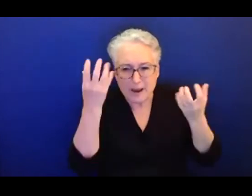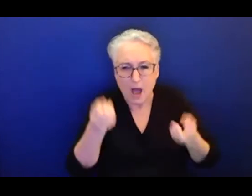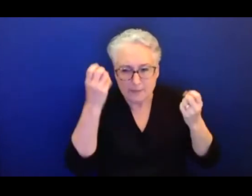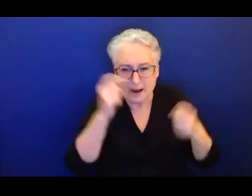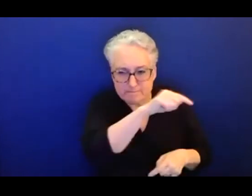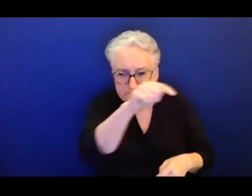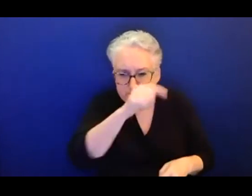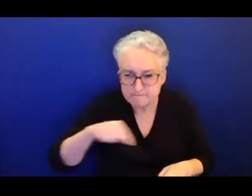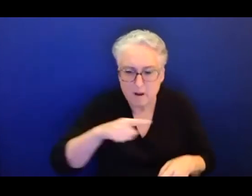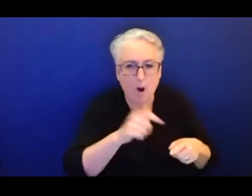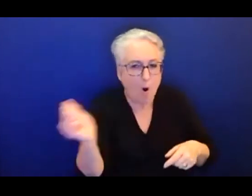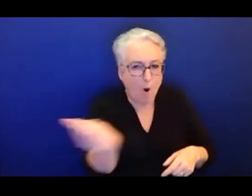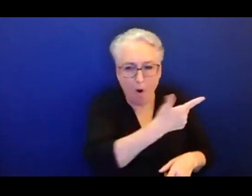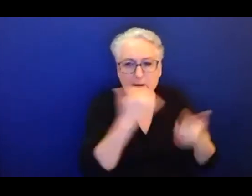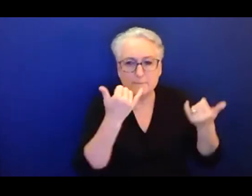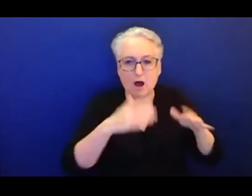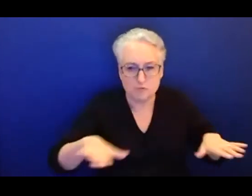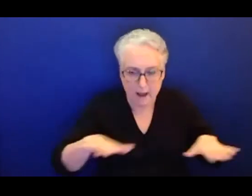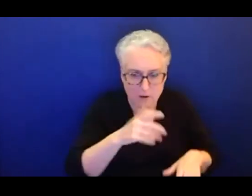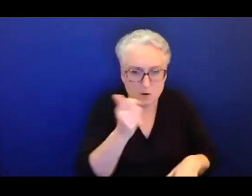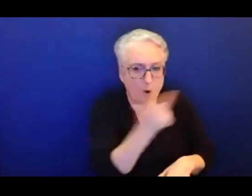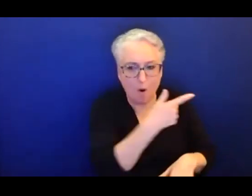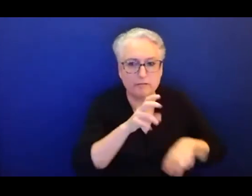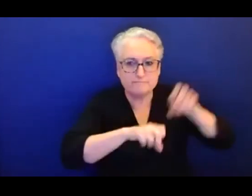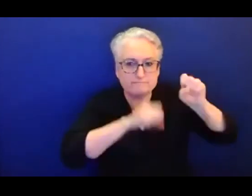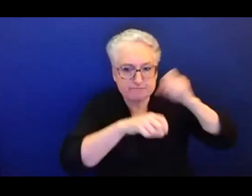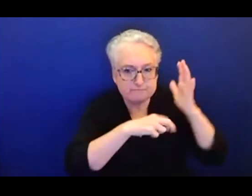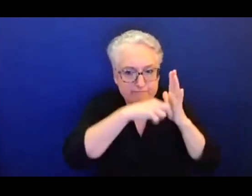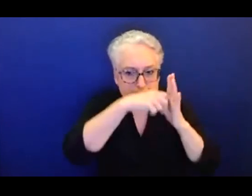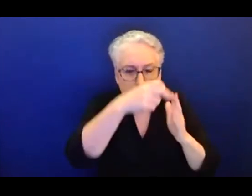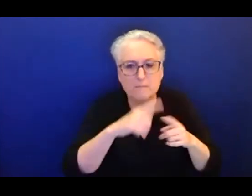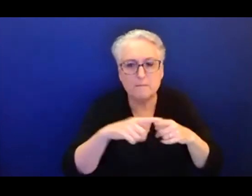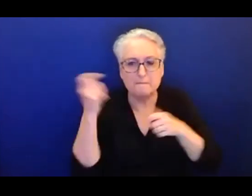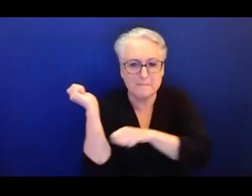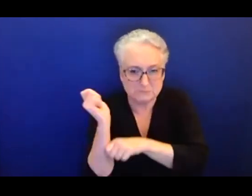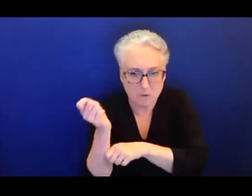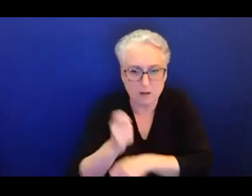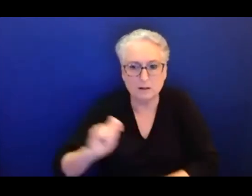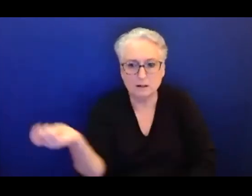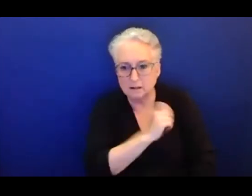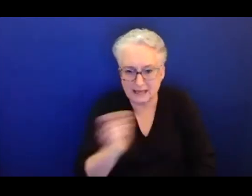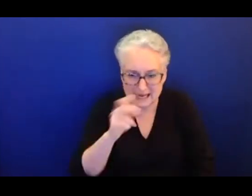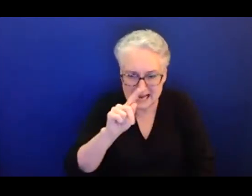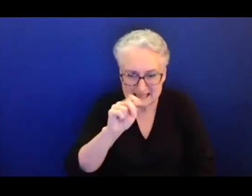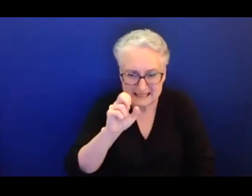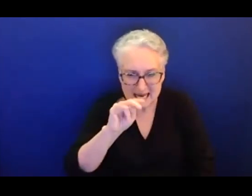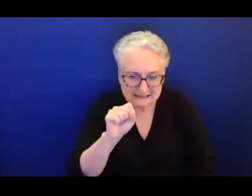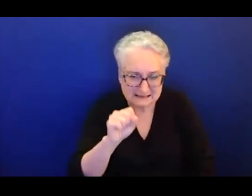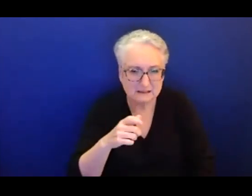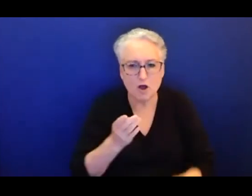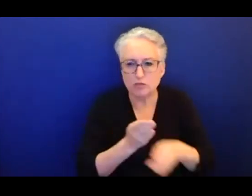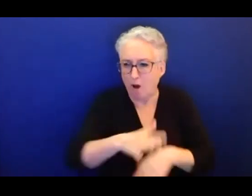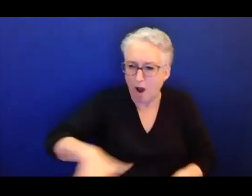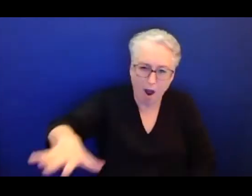mention that we also do improvements to basketball and tennis courts with this funding. And we go through and grade them all, and then we rank them